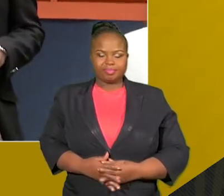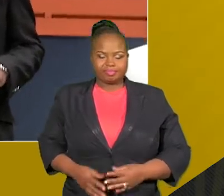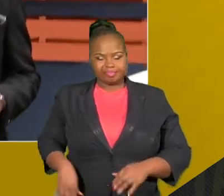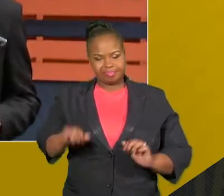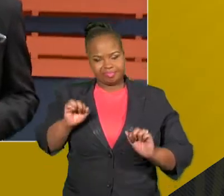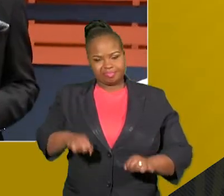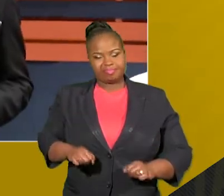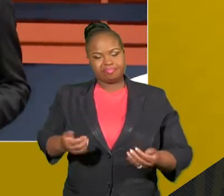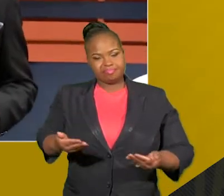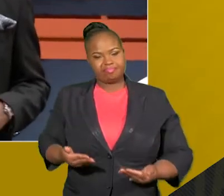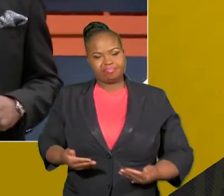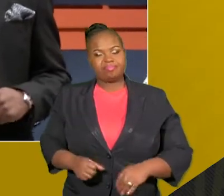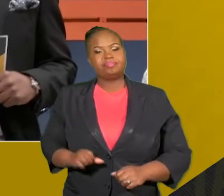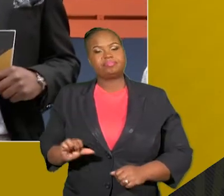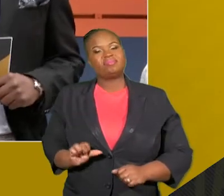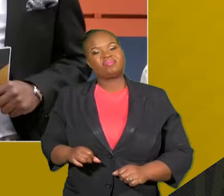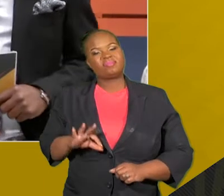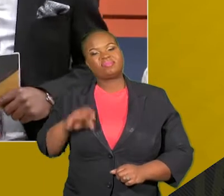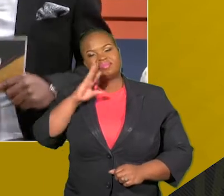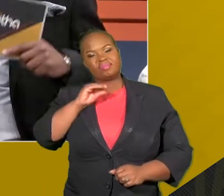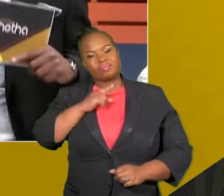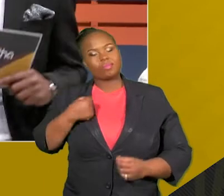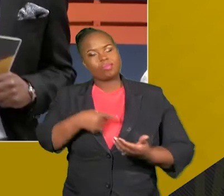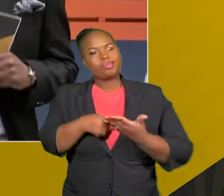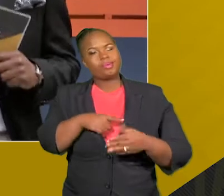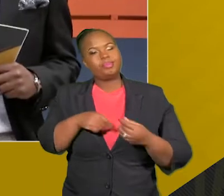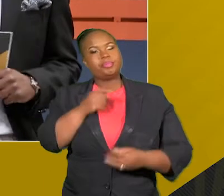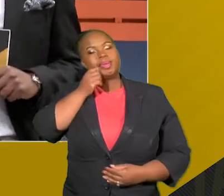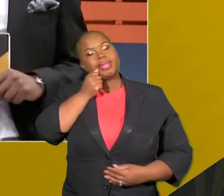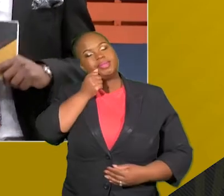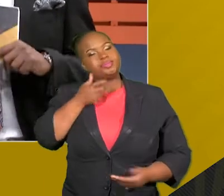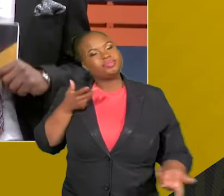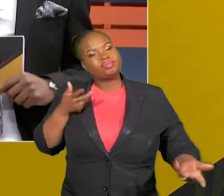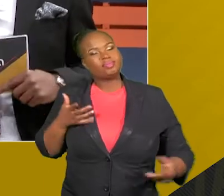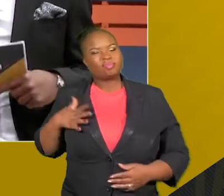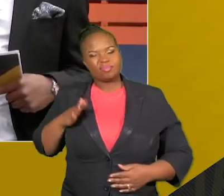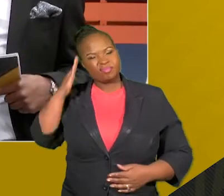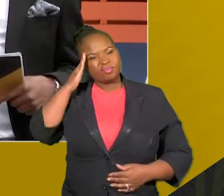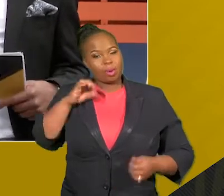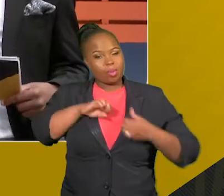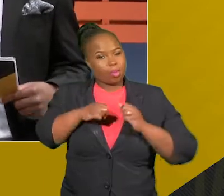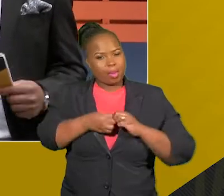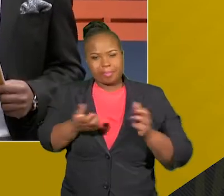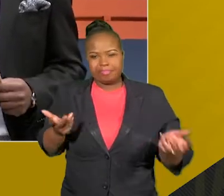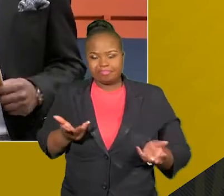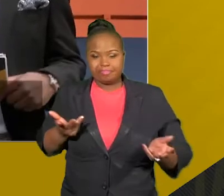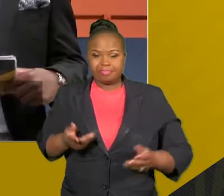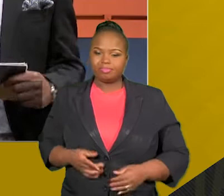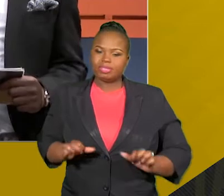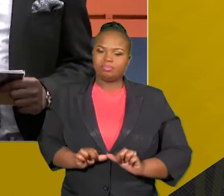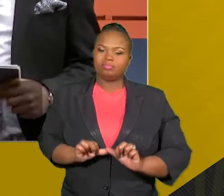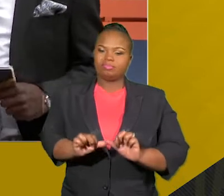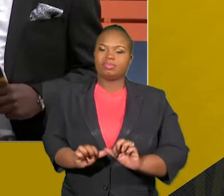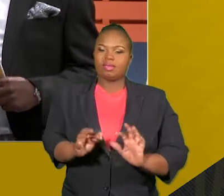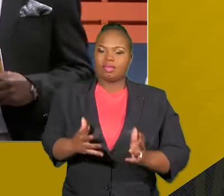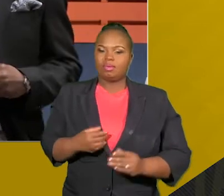Nkosi nizabukela iDaily Thetha namanje sikhuluma about amadoda azama ukuyi-stripper down find out ukuthi yini le nkinga esibhekene nawe kanti singamuva kanjani